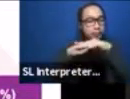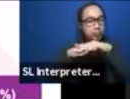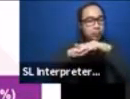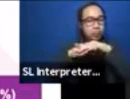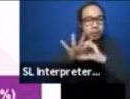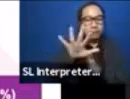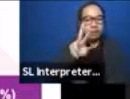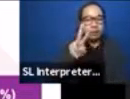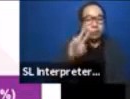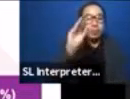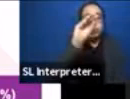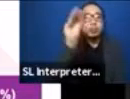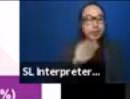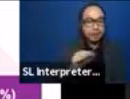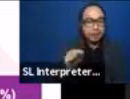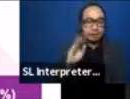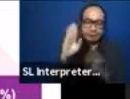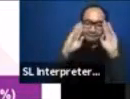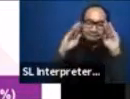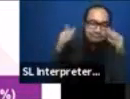52%.